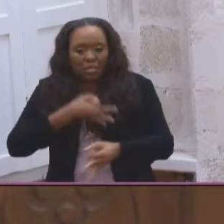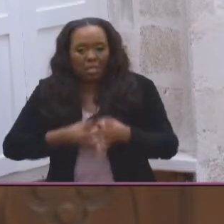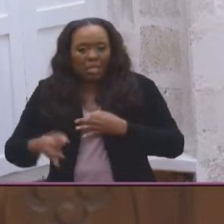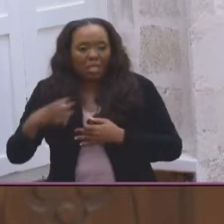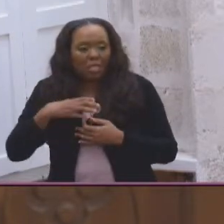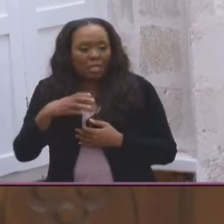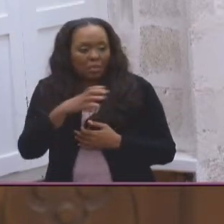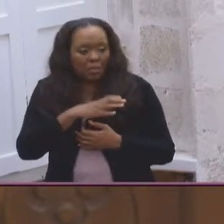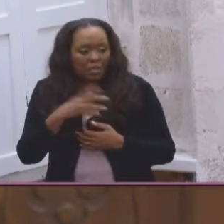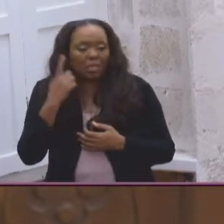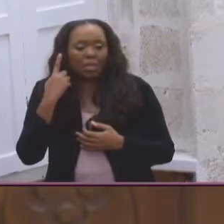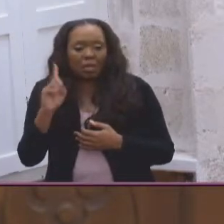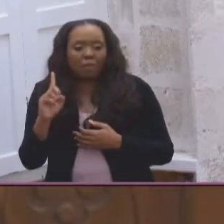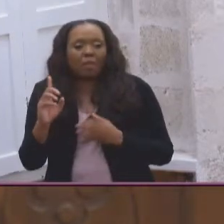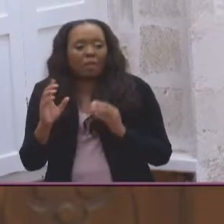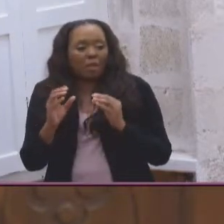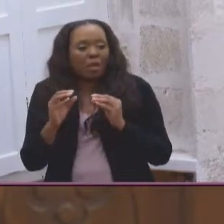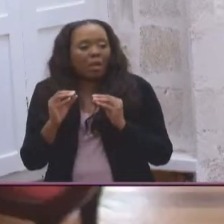further consideration of this bill.